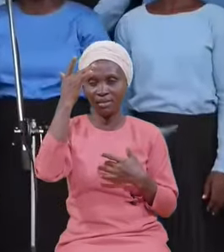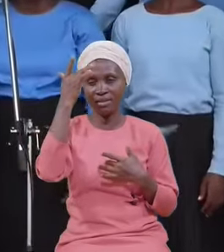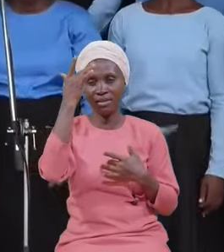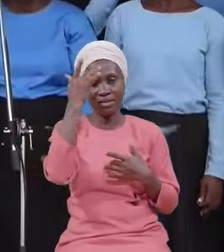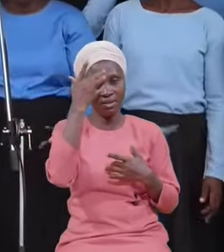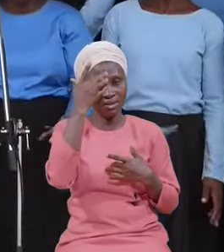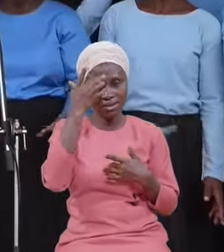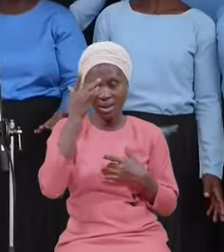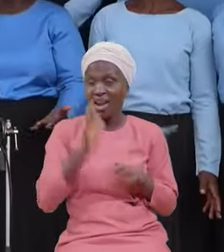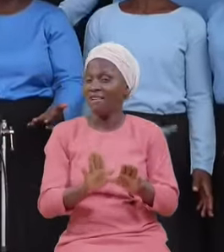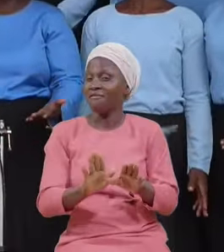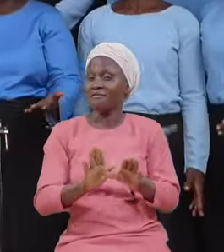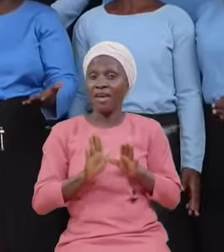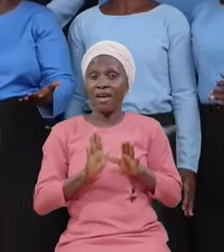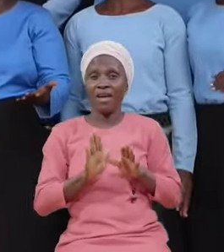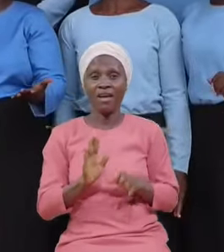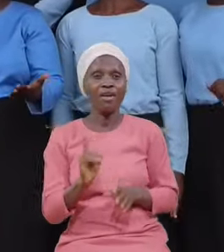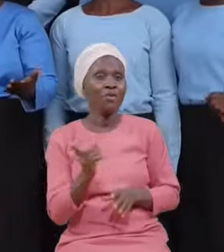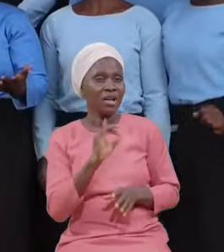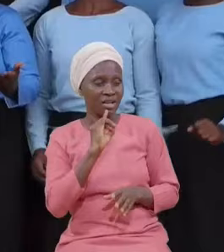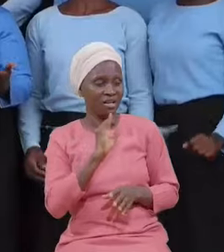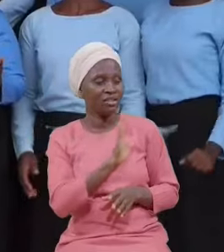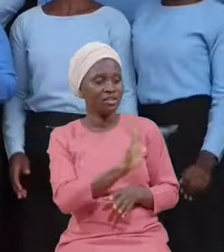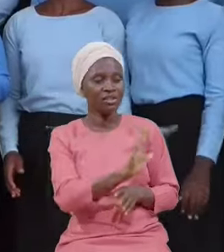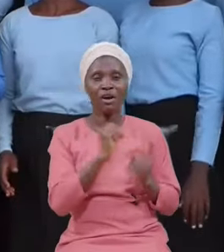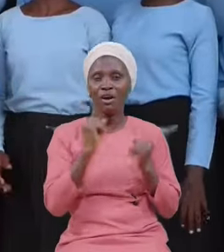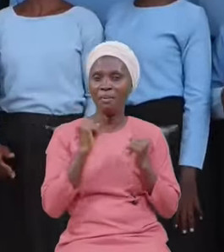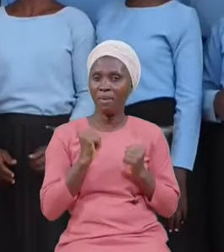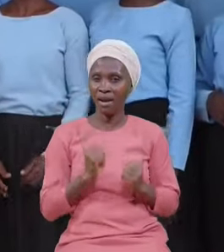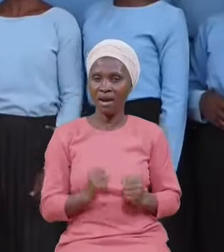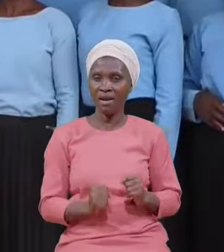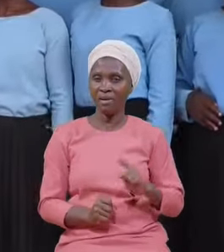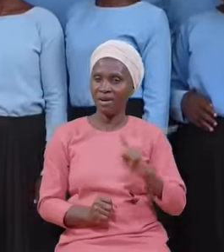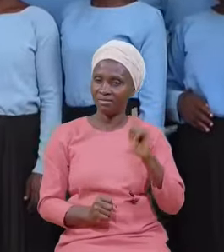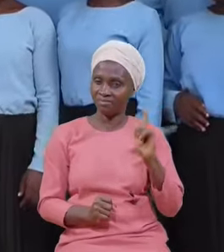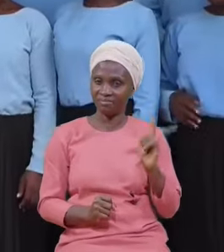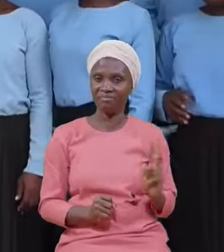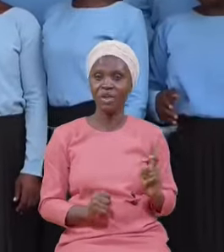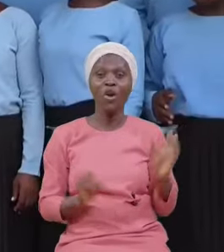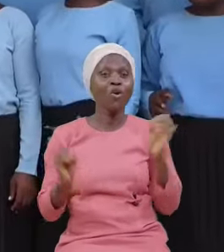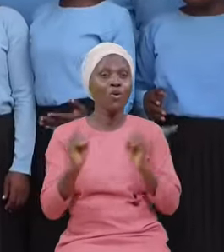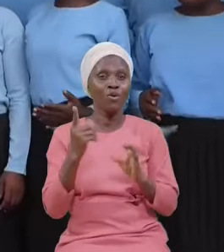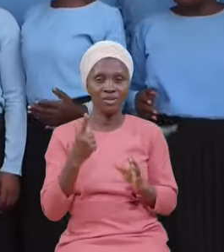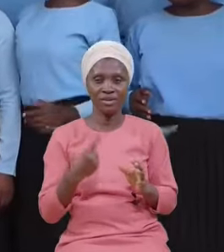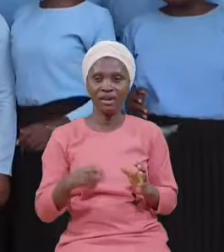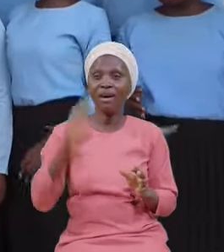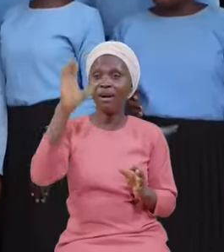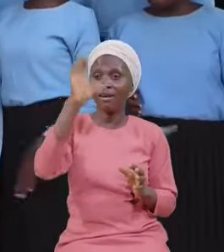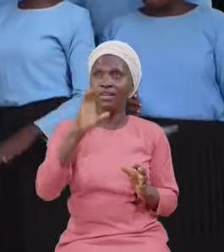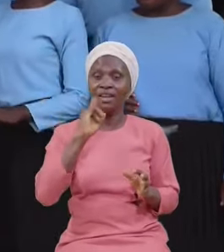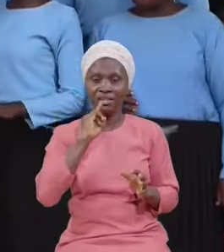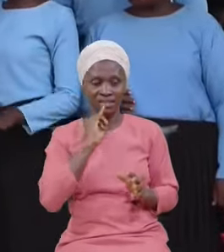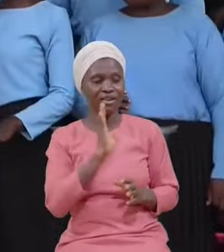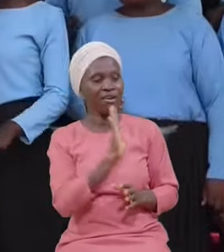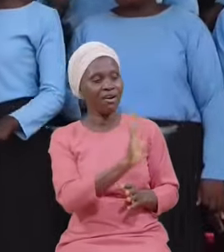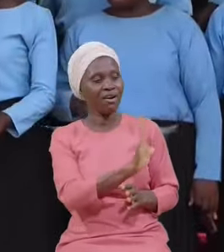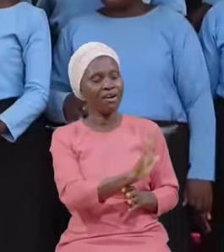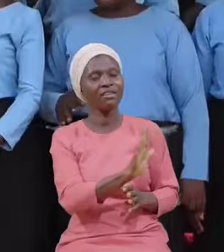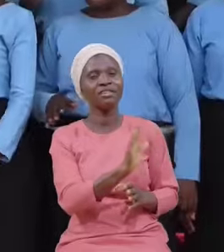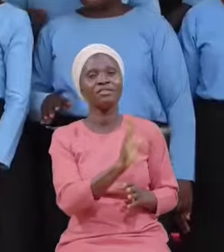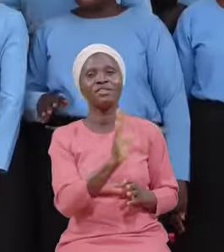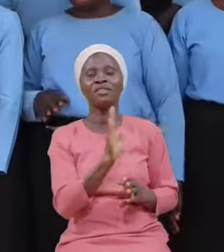your power is your power the cross is your